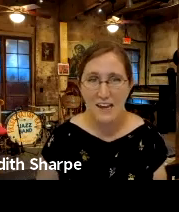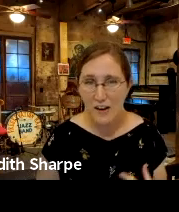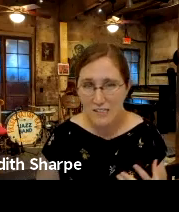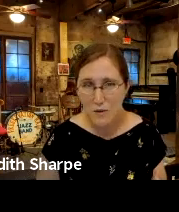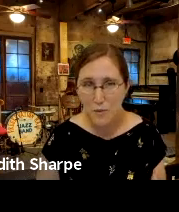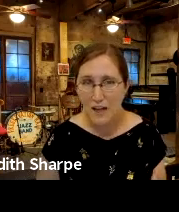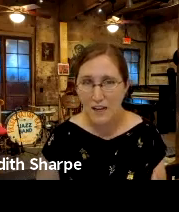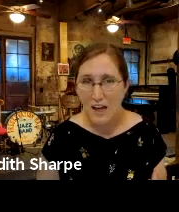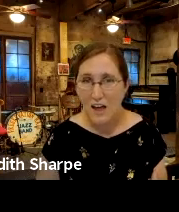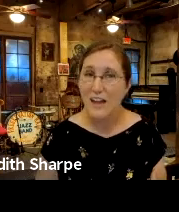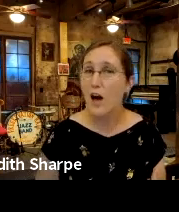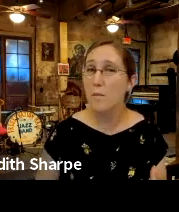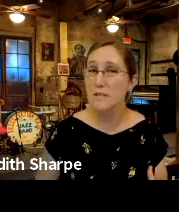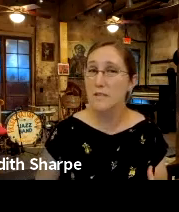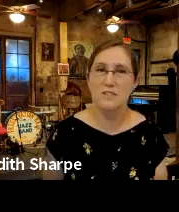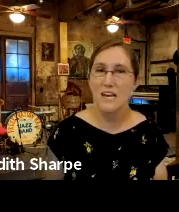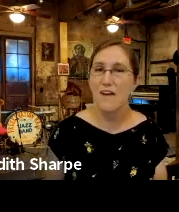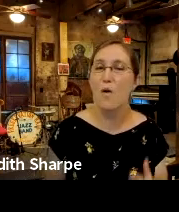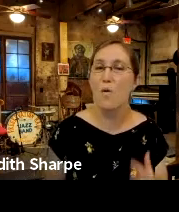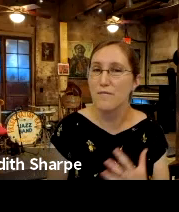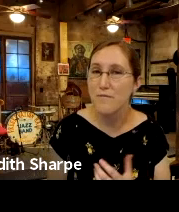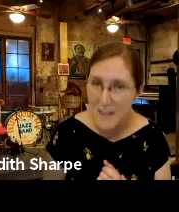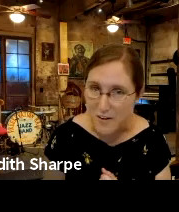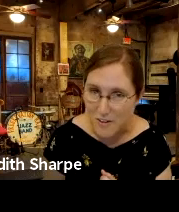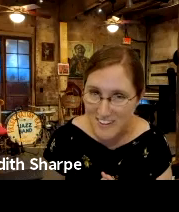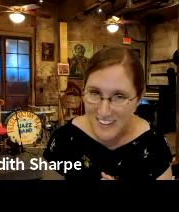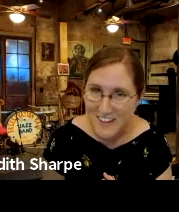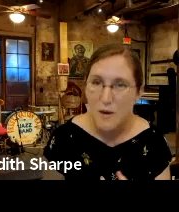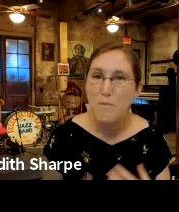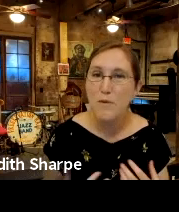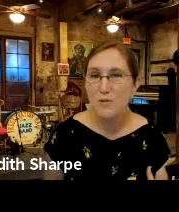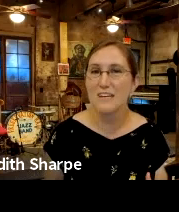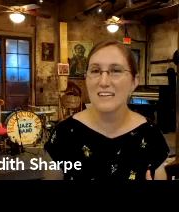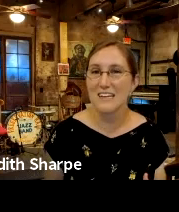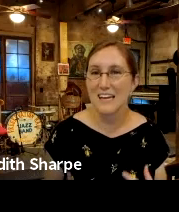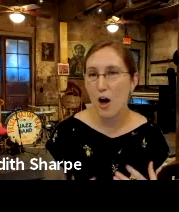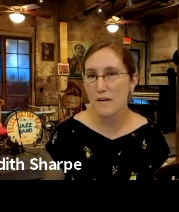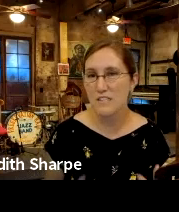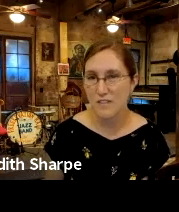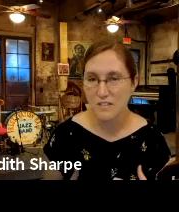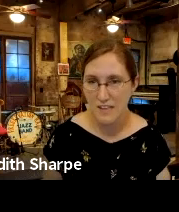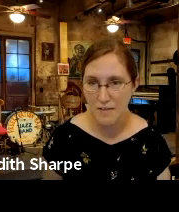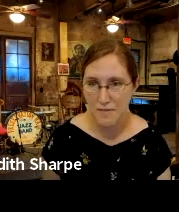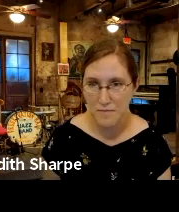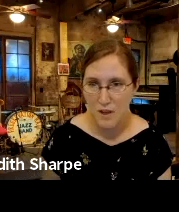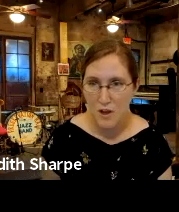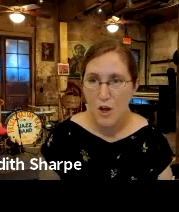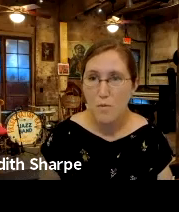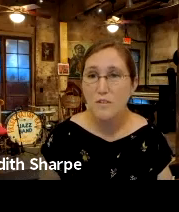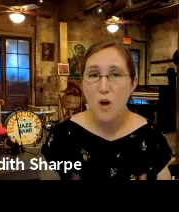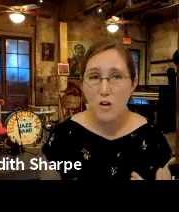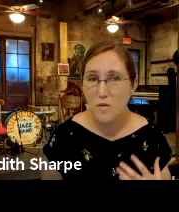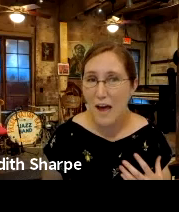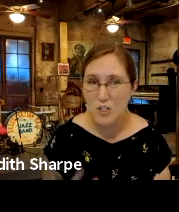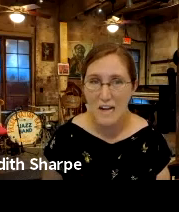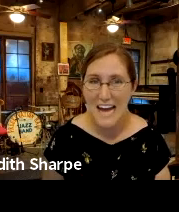accesses areas of the brain that help us perceive how we feel, music can help us feel safe.